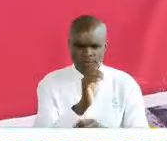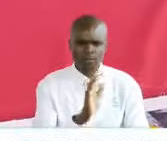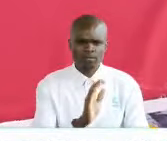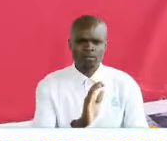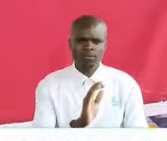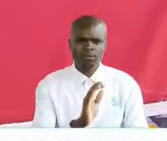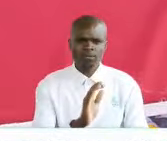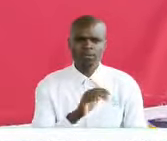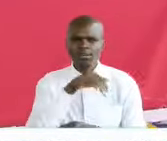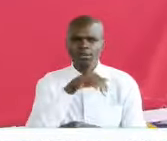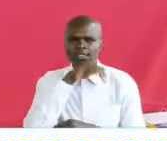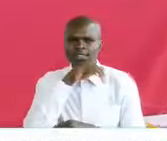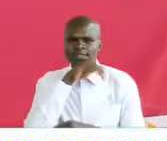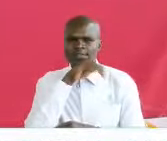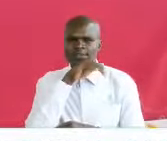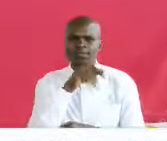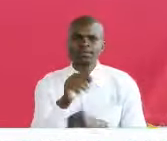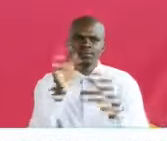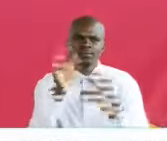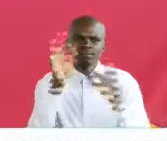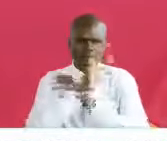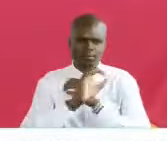Baba Jacob